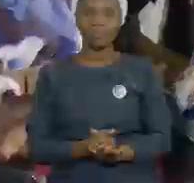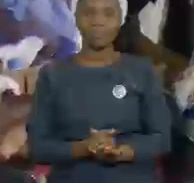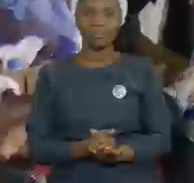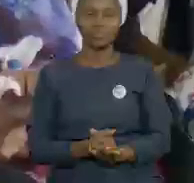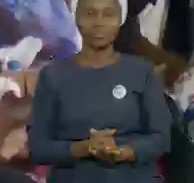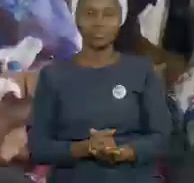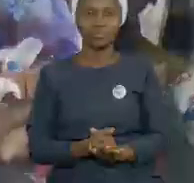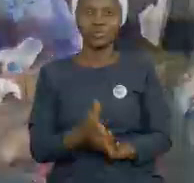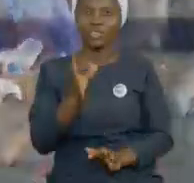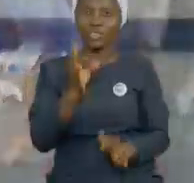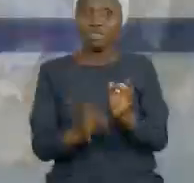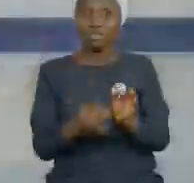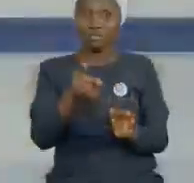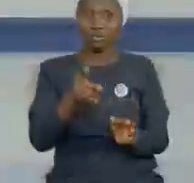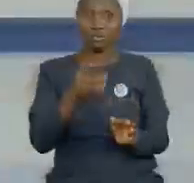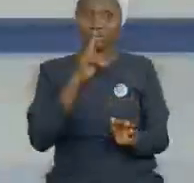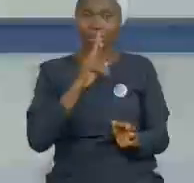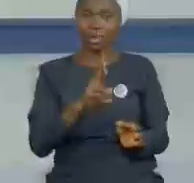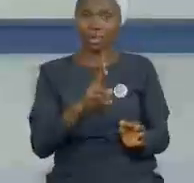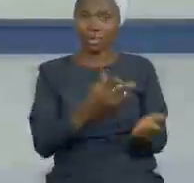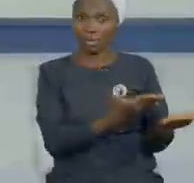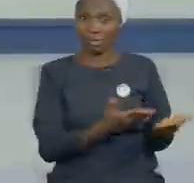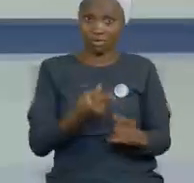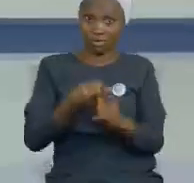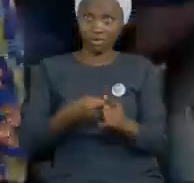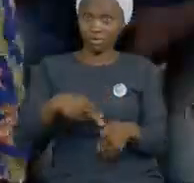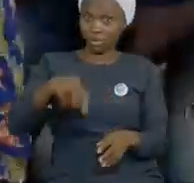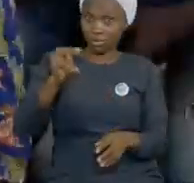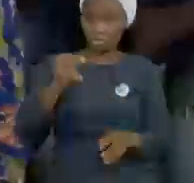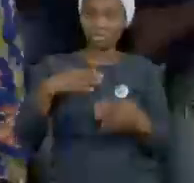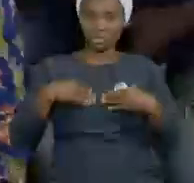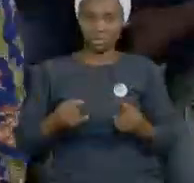If you have been brought from the north, healing has come to you today.